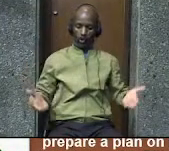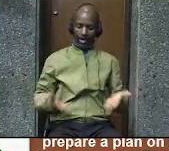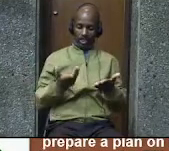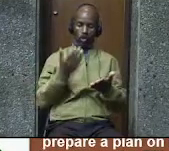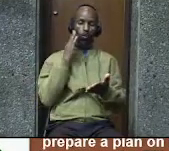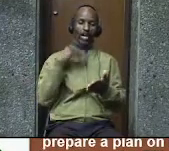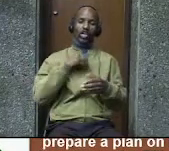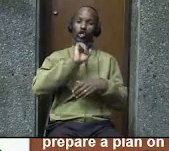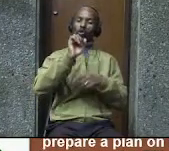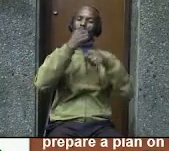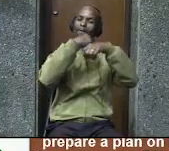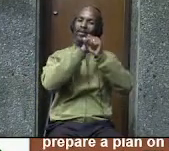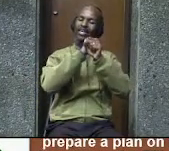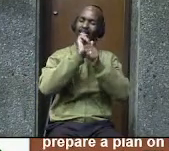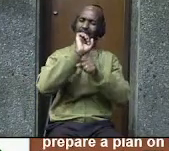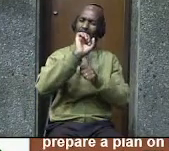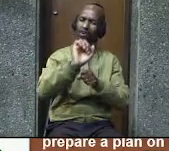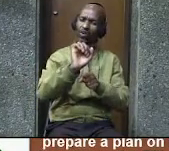are making,